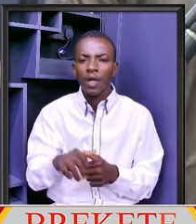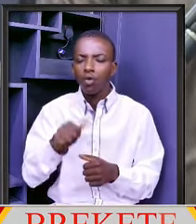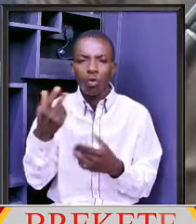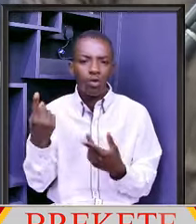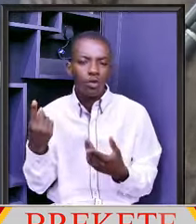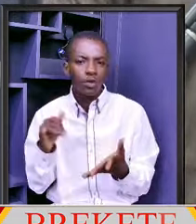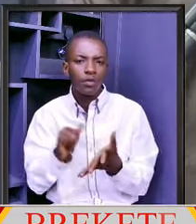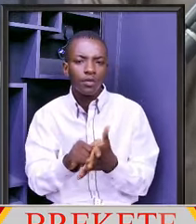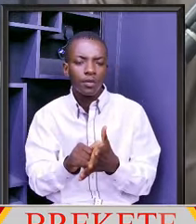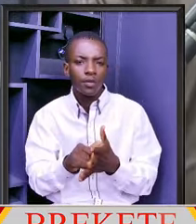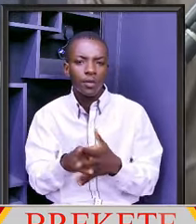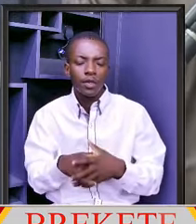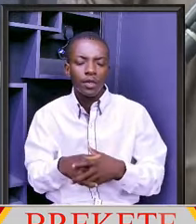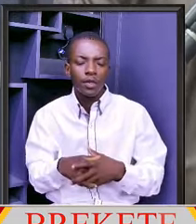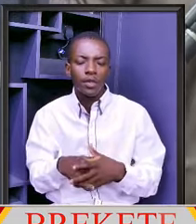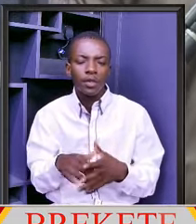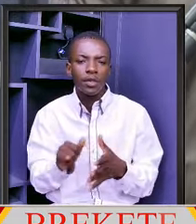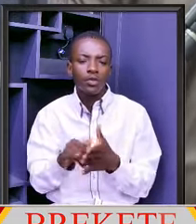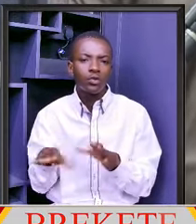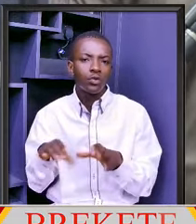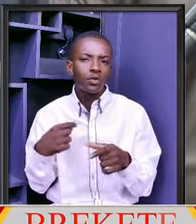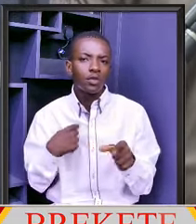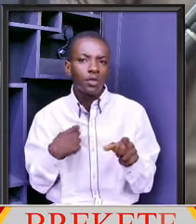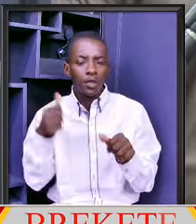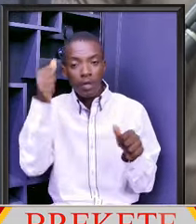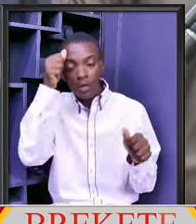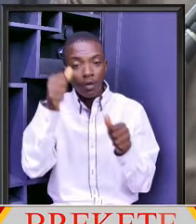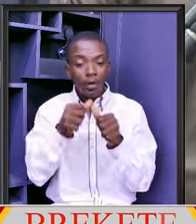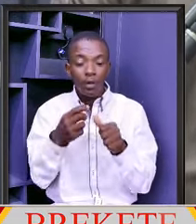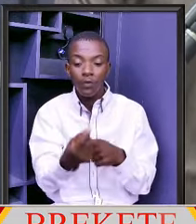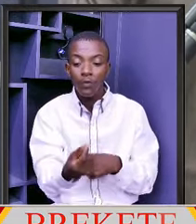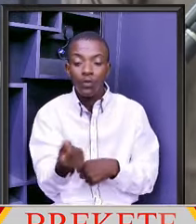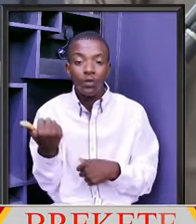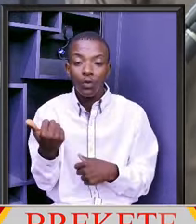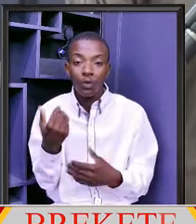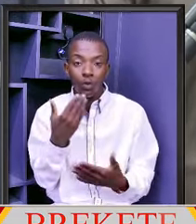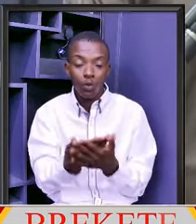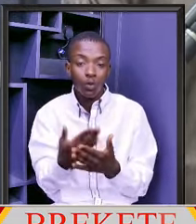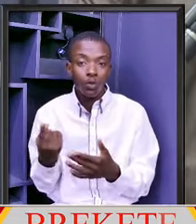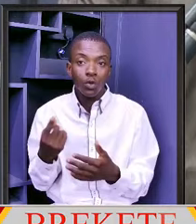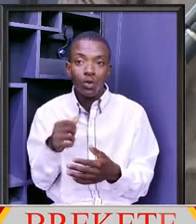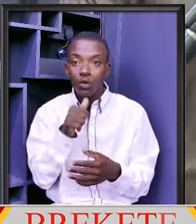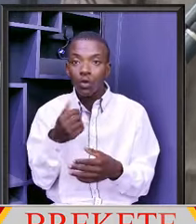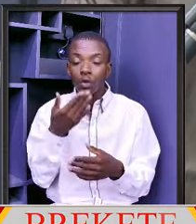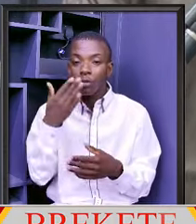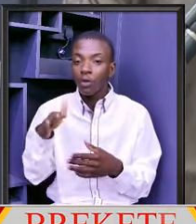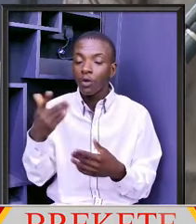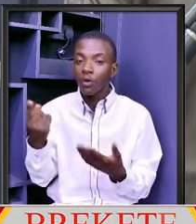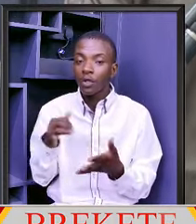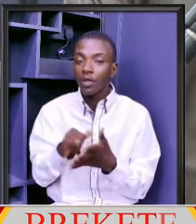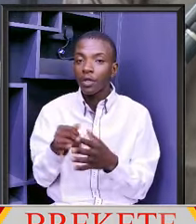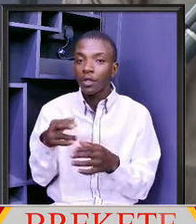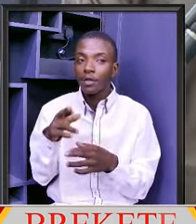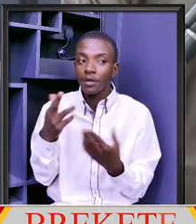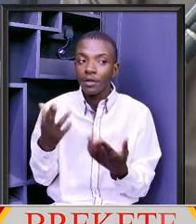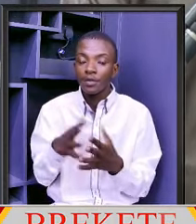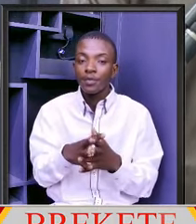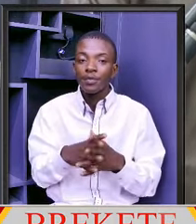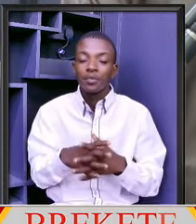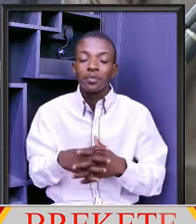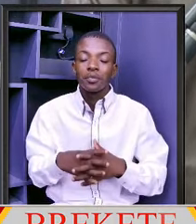Another one way do me. I dey remember these few good ones, not be the bad ones where I react.